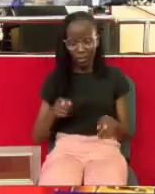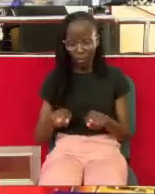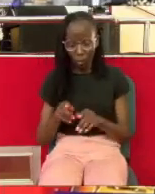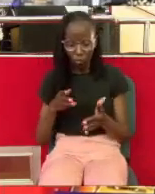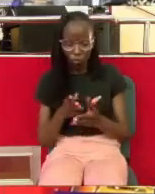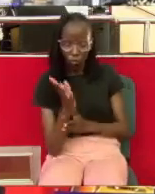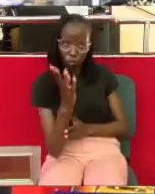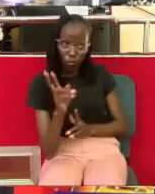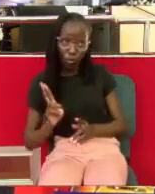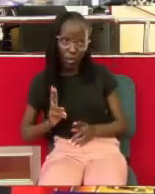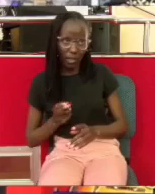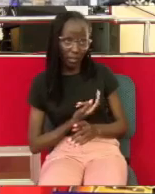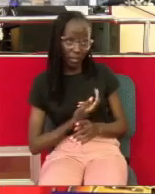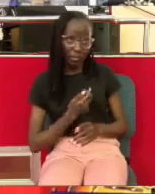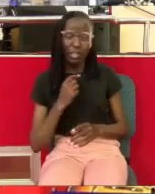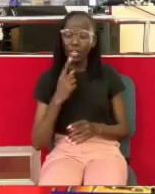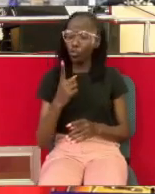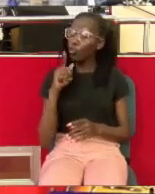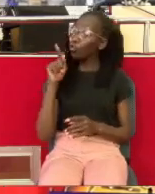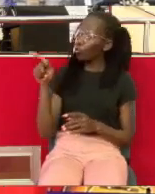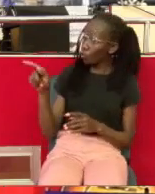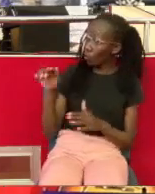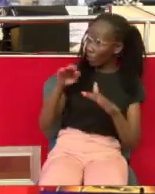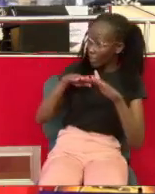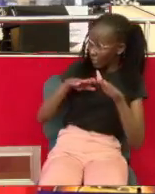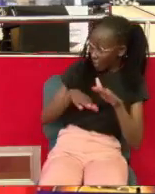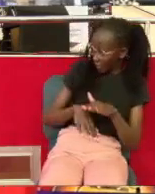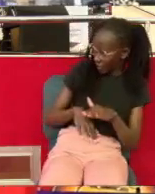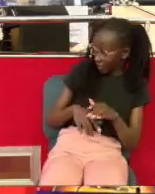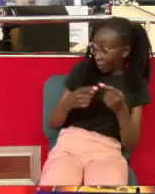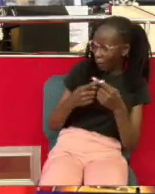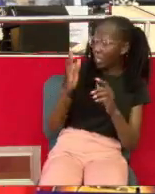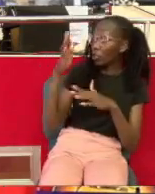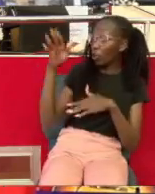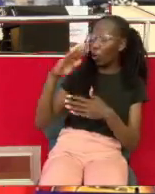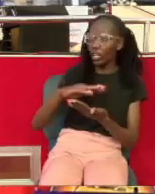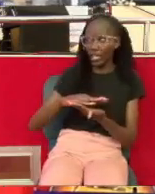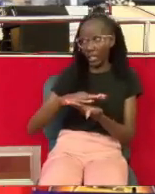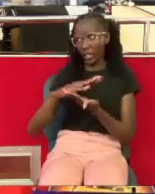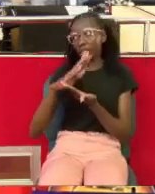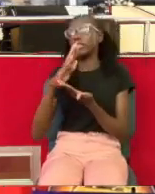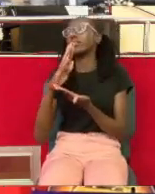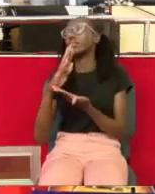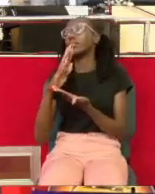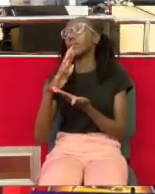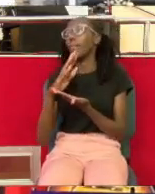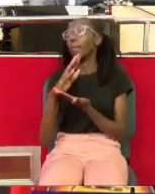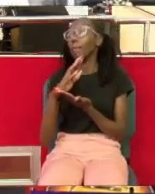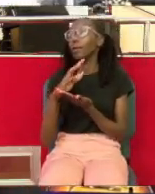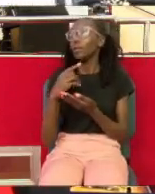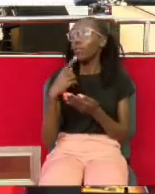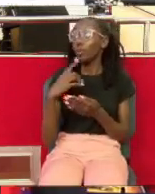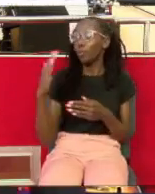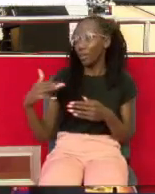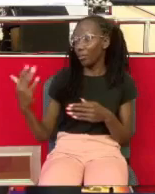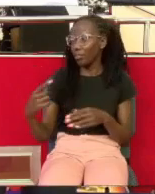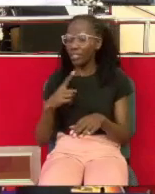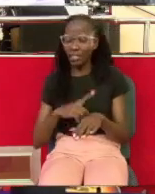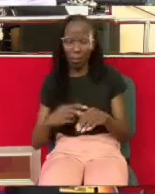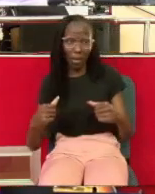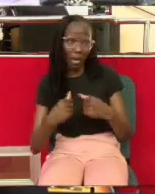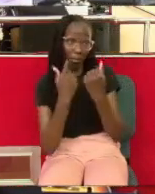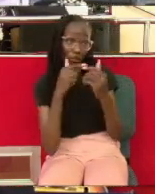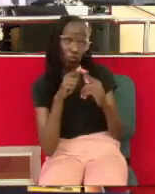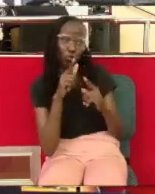we may decrease as he may increase. Tukaweze kurudi chini ama kushuka. So every time something happens to you. Ili kwamba kila kitu